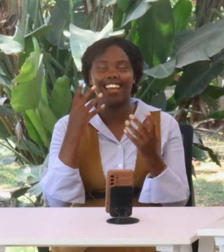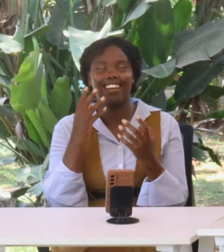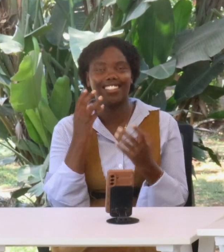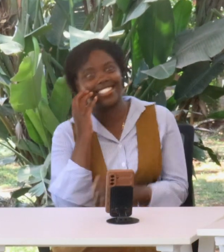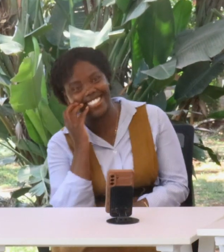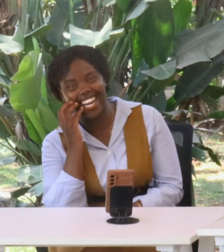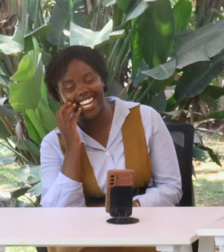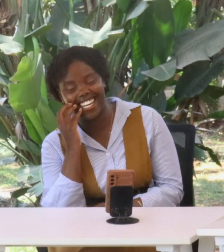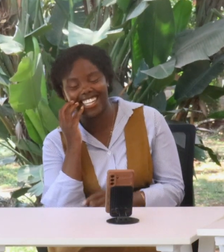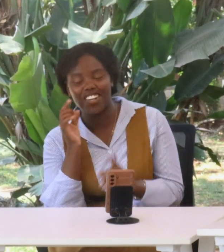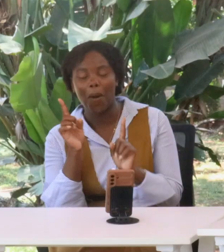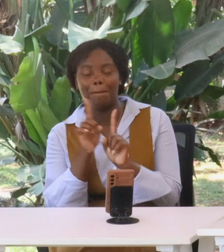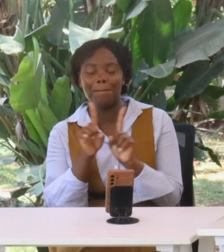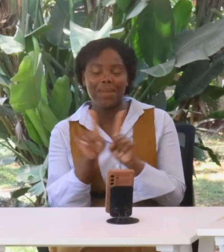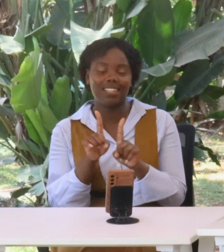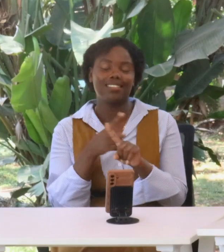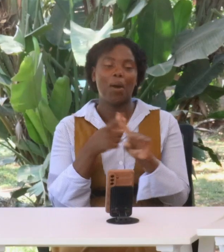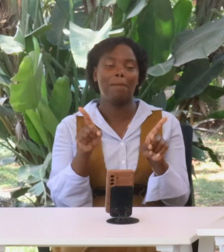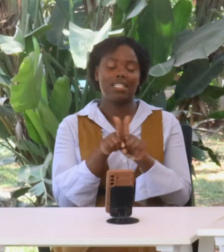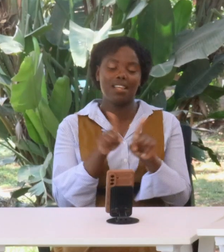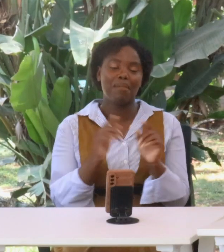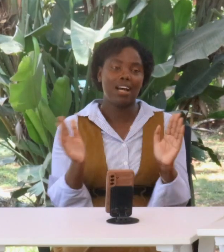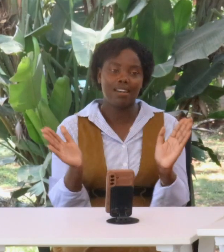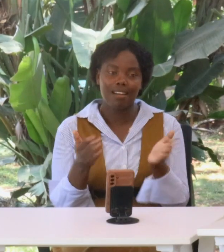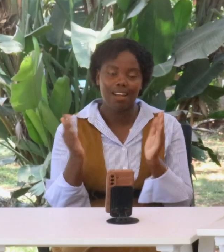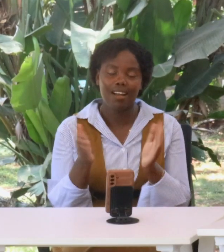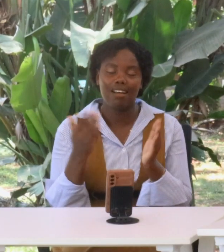So sorry. That is really sad.